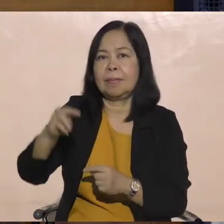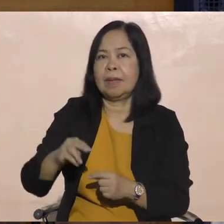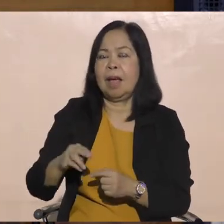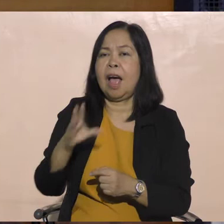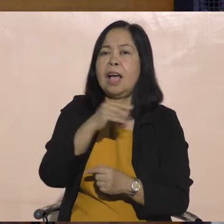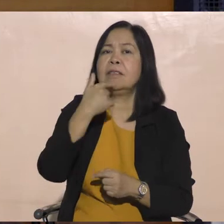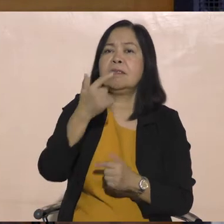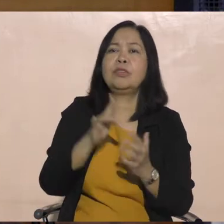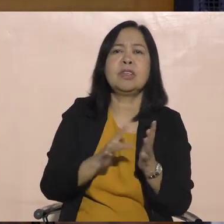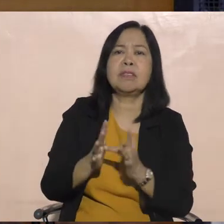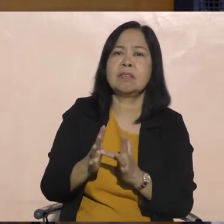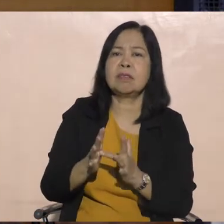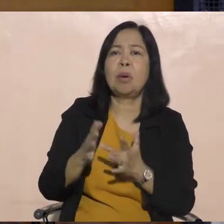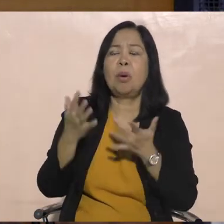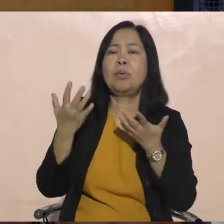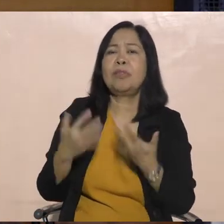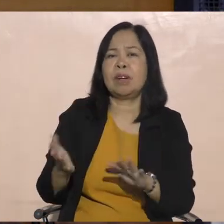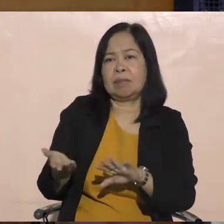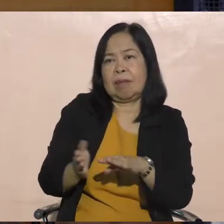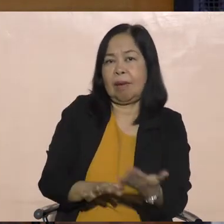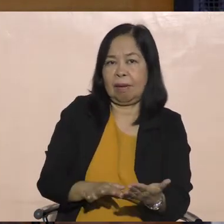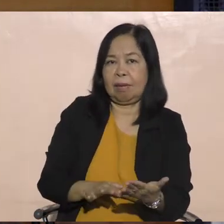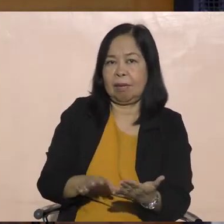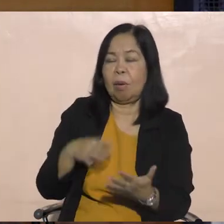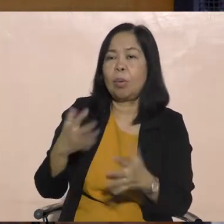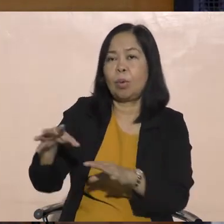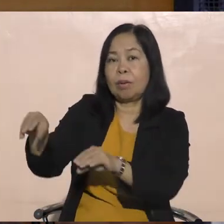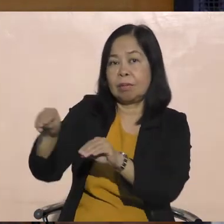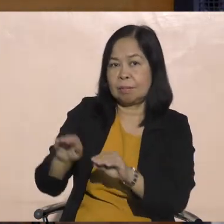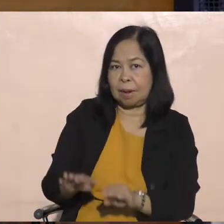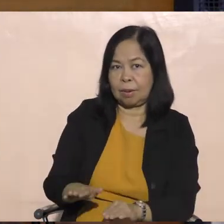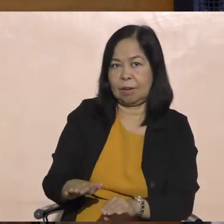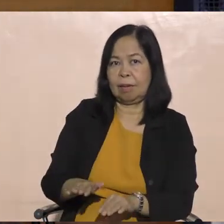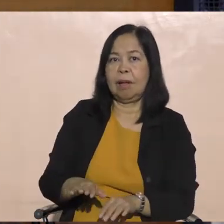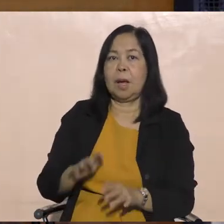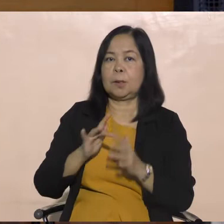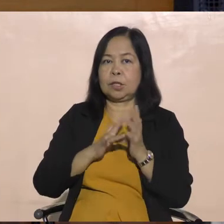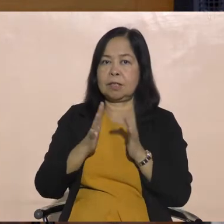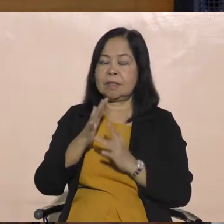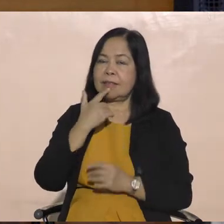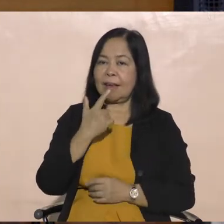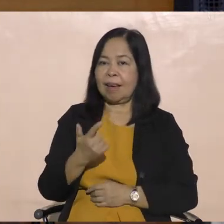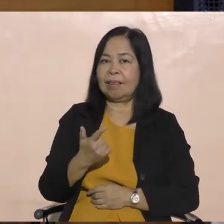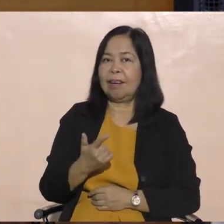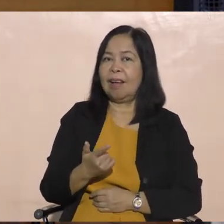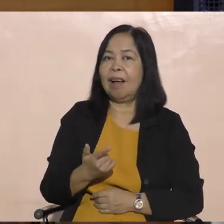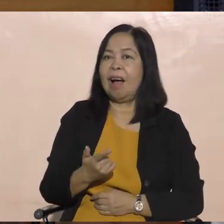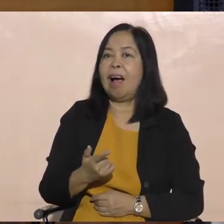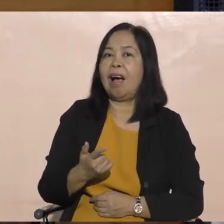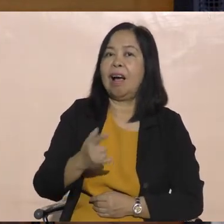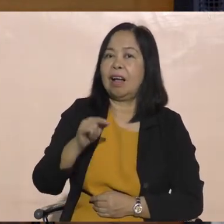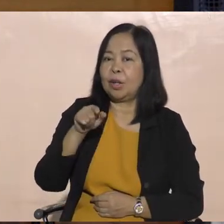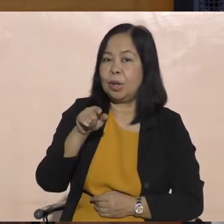there." Why? So that ingon siya, "so that you may believe." Aron nga mutuo mo. See? Makita